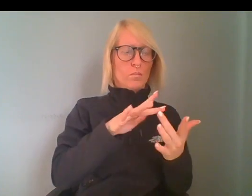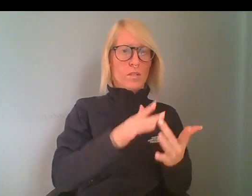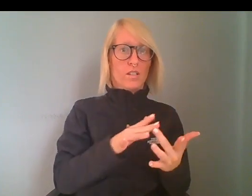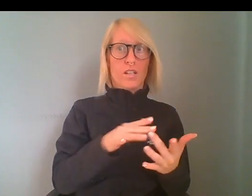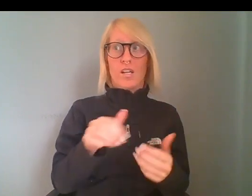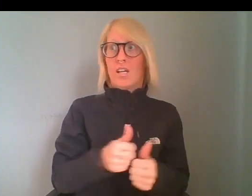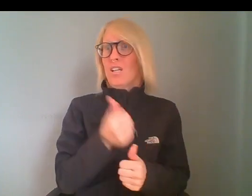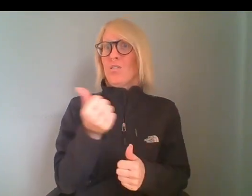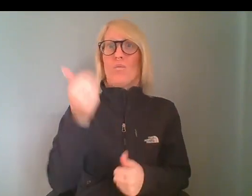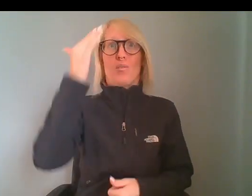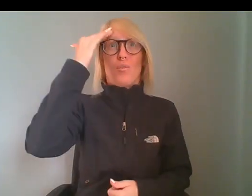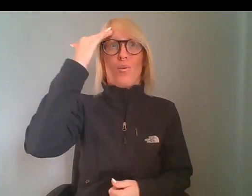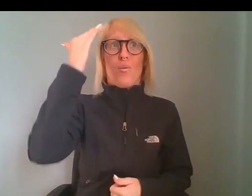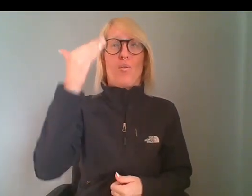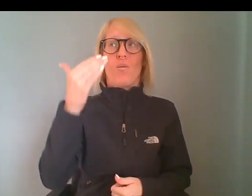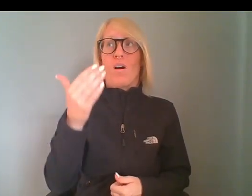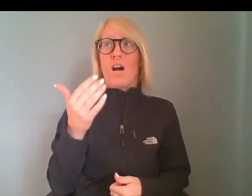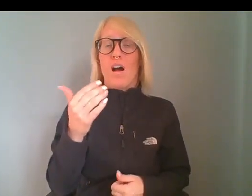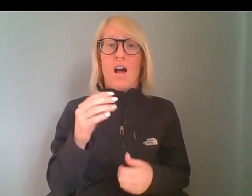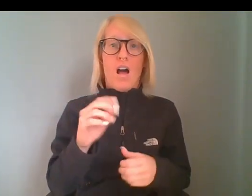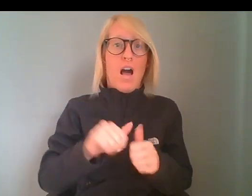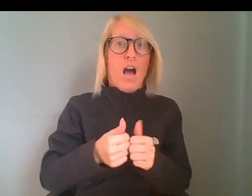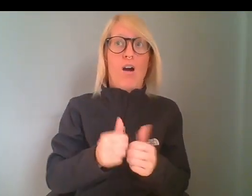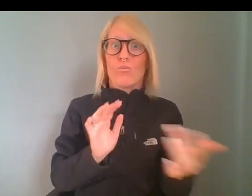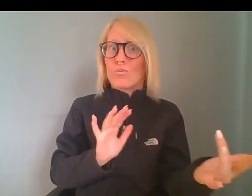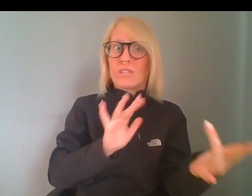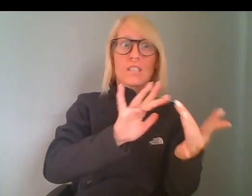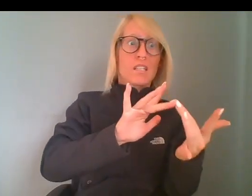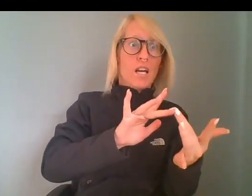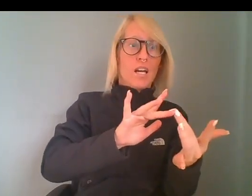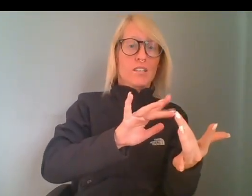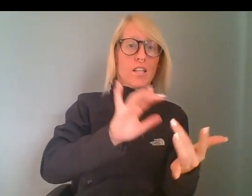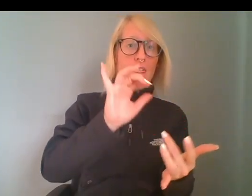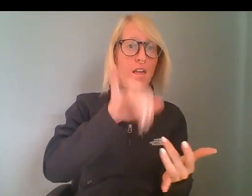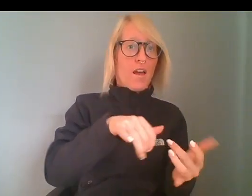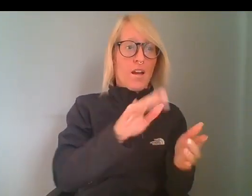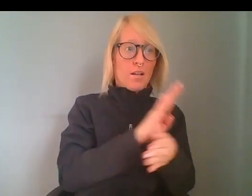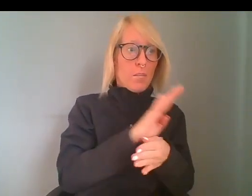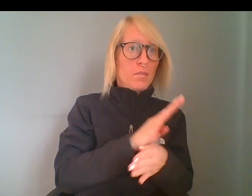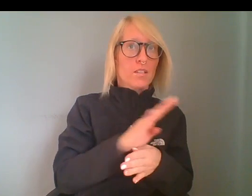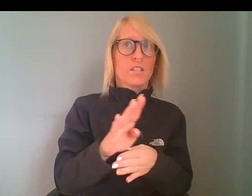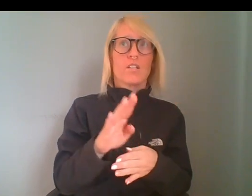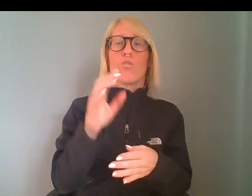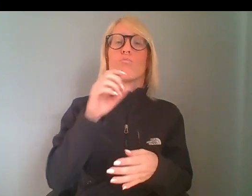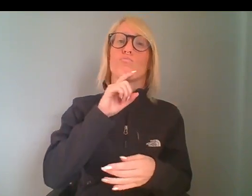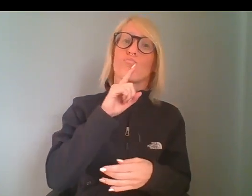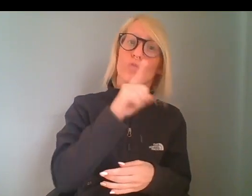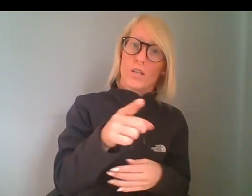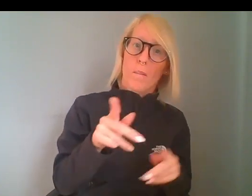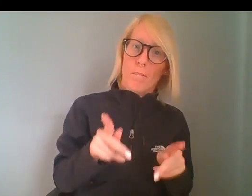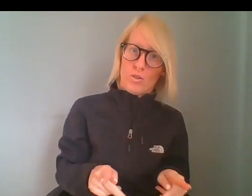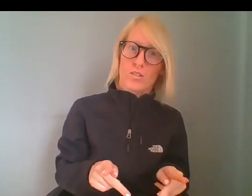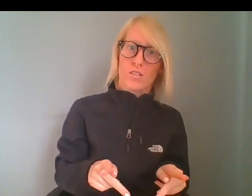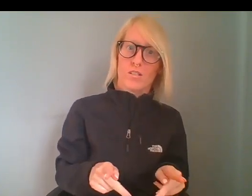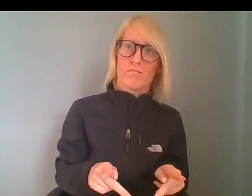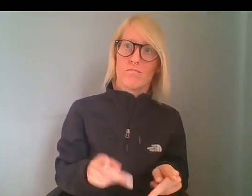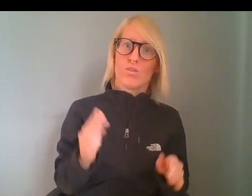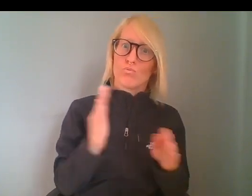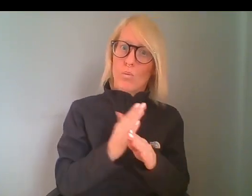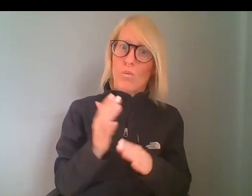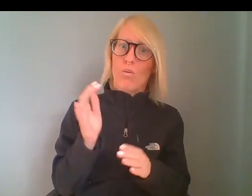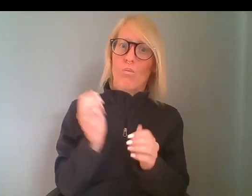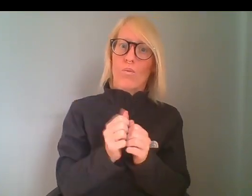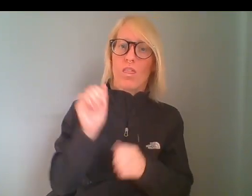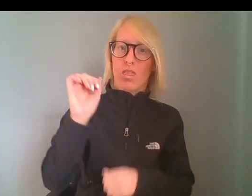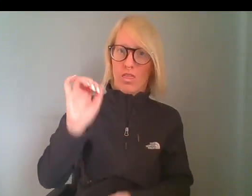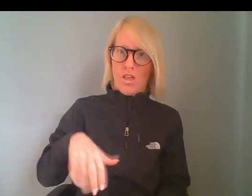I can get a hold of, you know, this company? I'm having trouble reaching a live person in support. Probably within 15